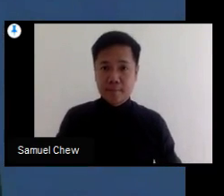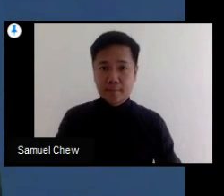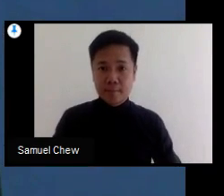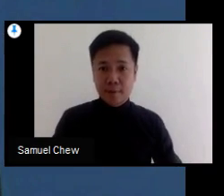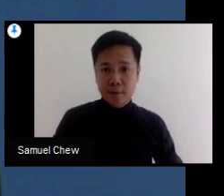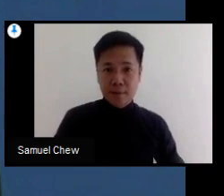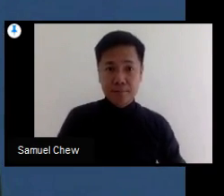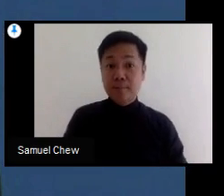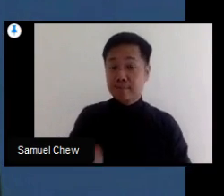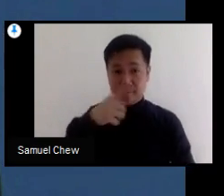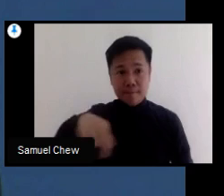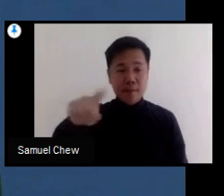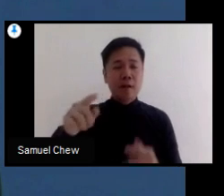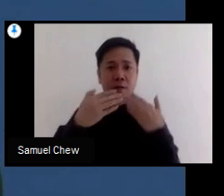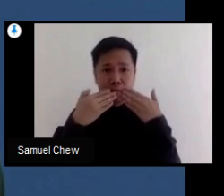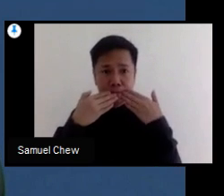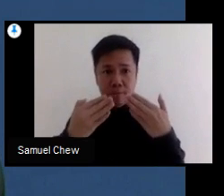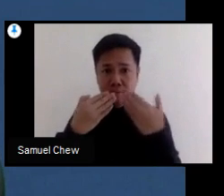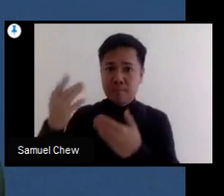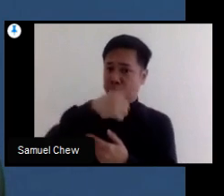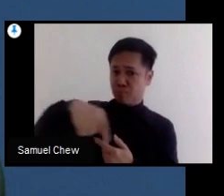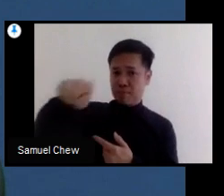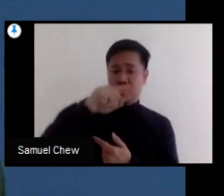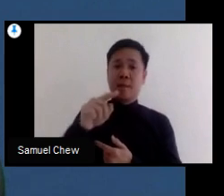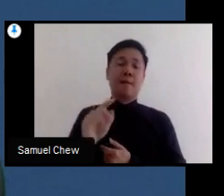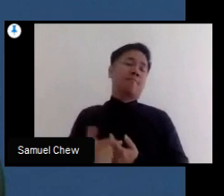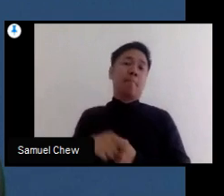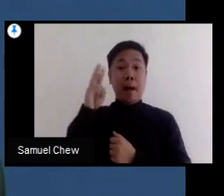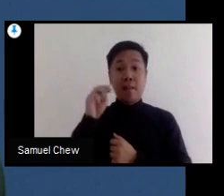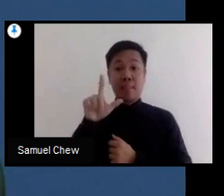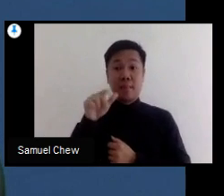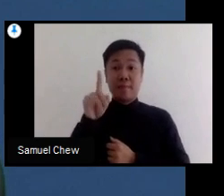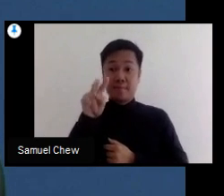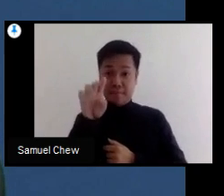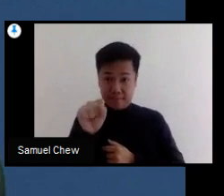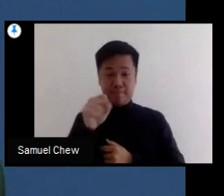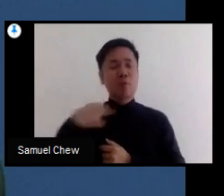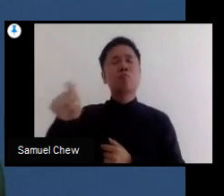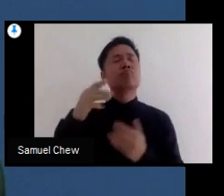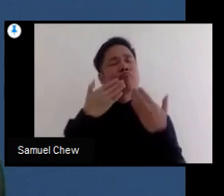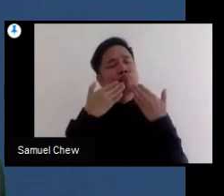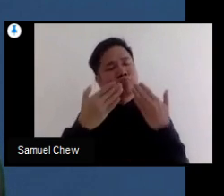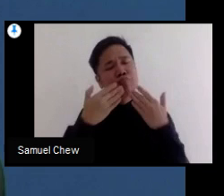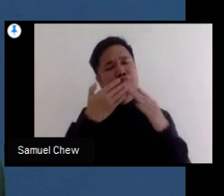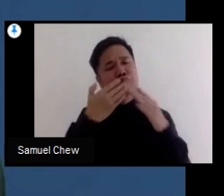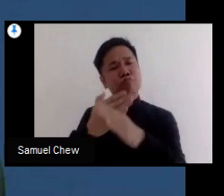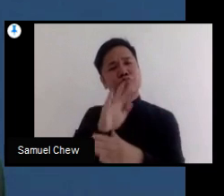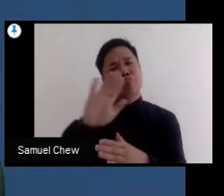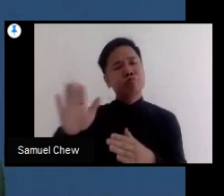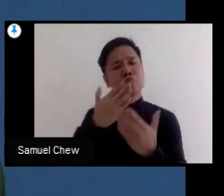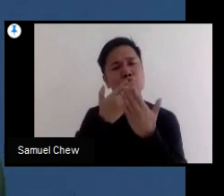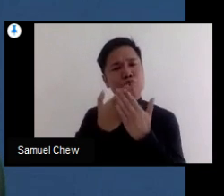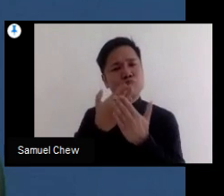I thank the distinguished delegate from Maldives for sharing the best practices and challenges and also